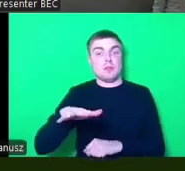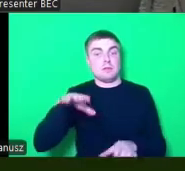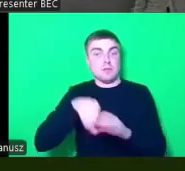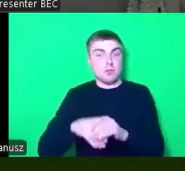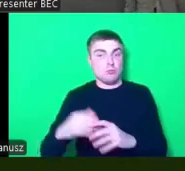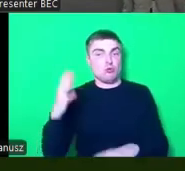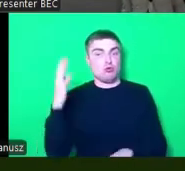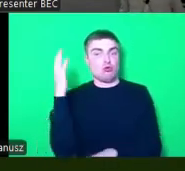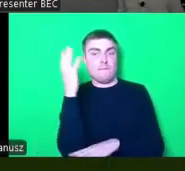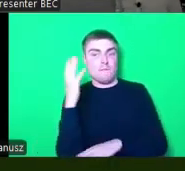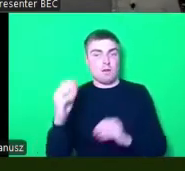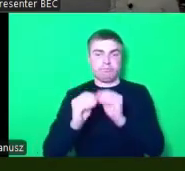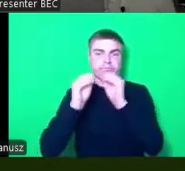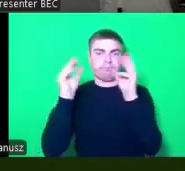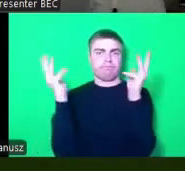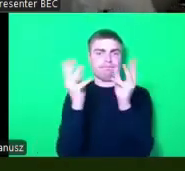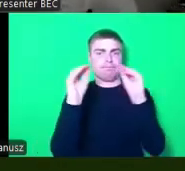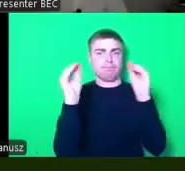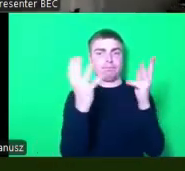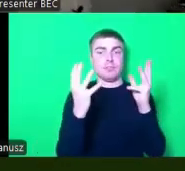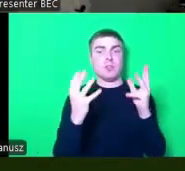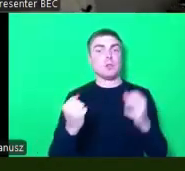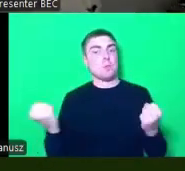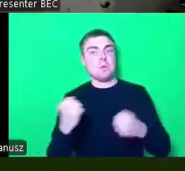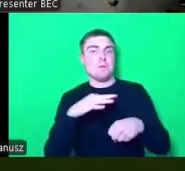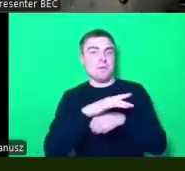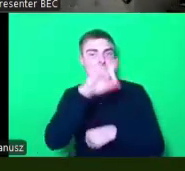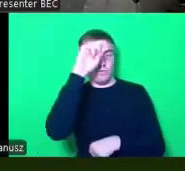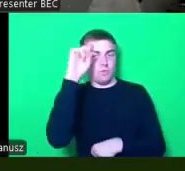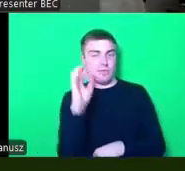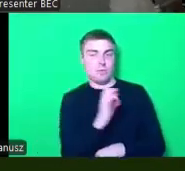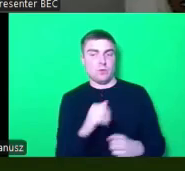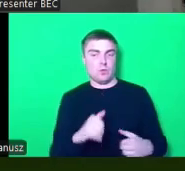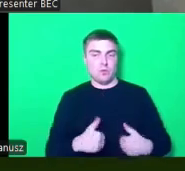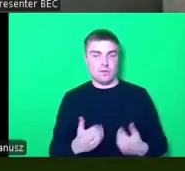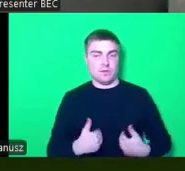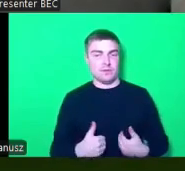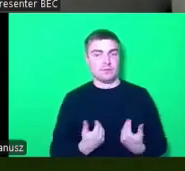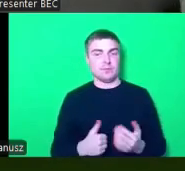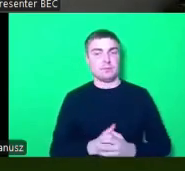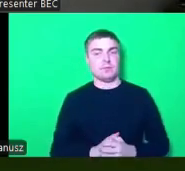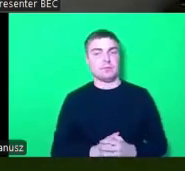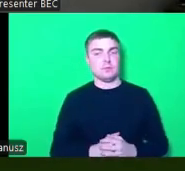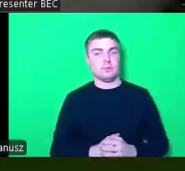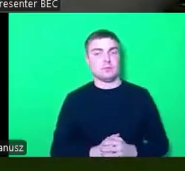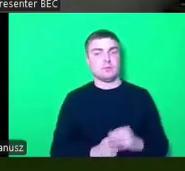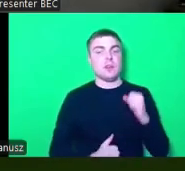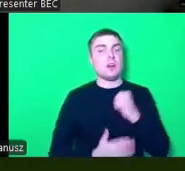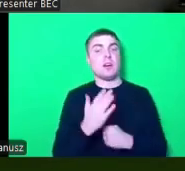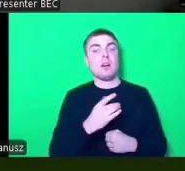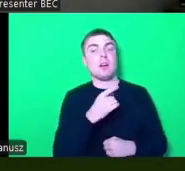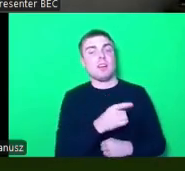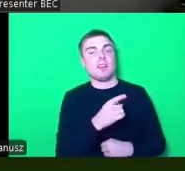have a stronger effect on human health. And tree density, it means that if you have a lot of small